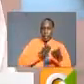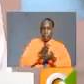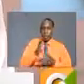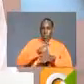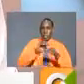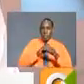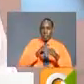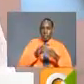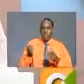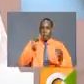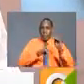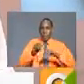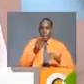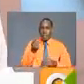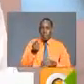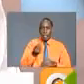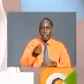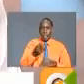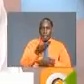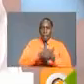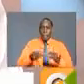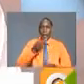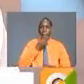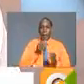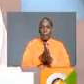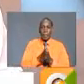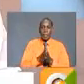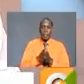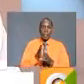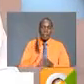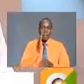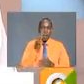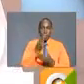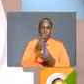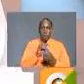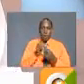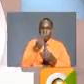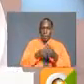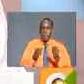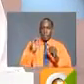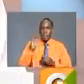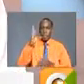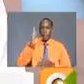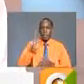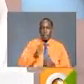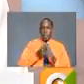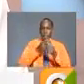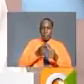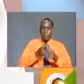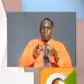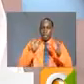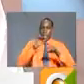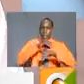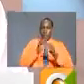buy mom or dad or both expensive gifts that range from designer watches to top-of-the-range